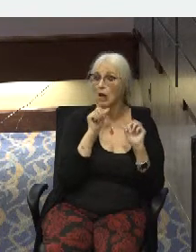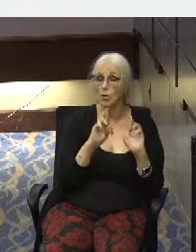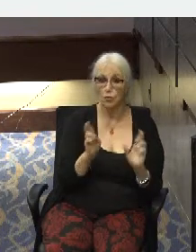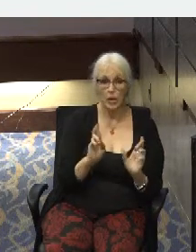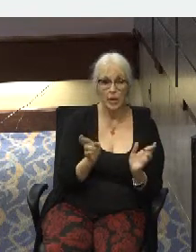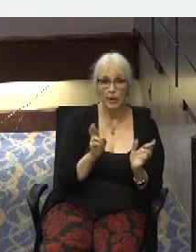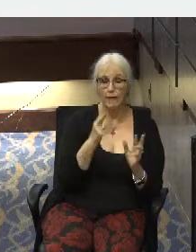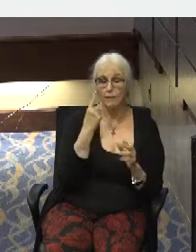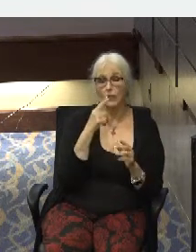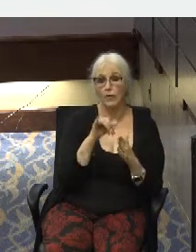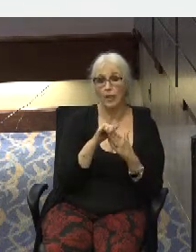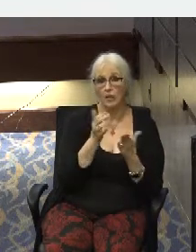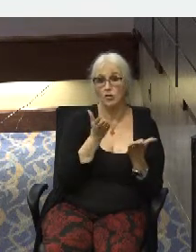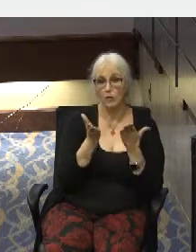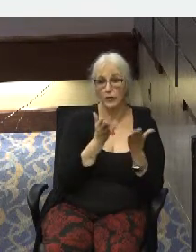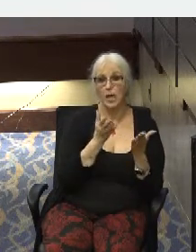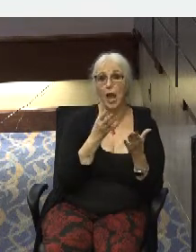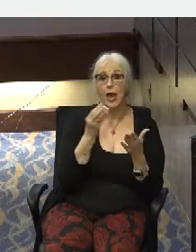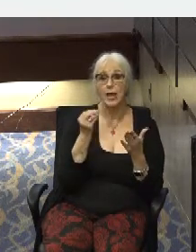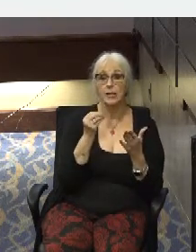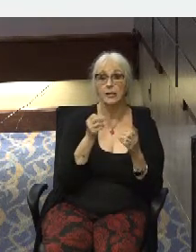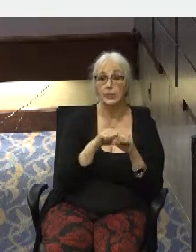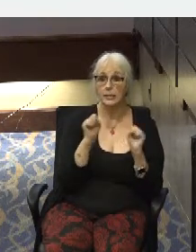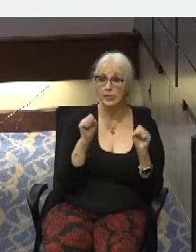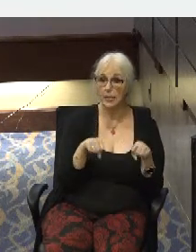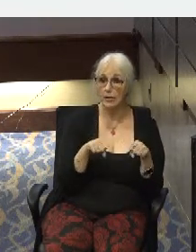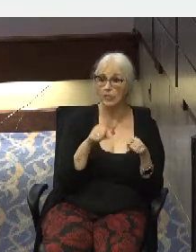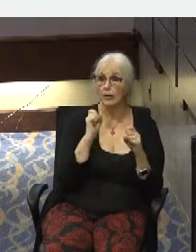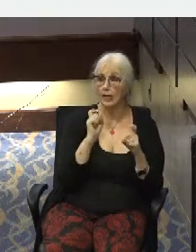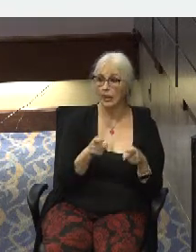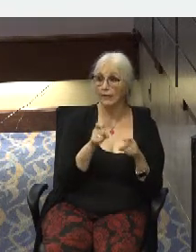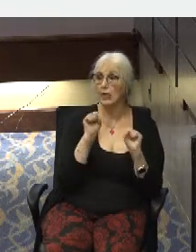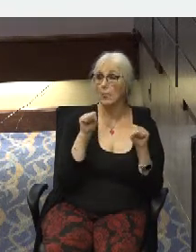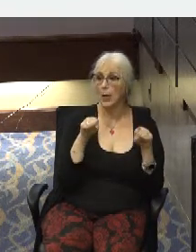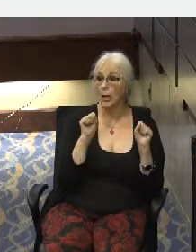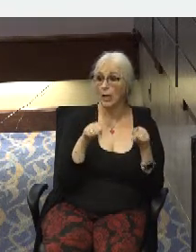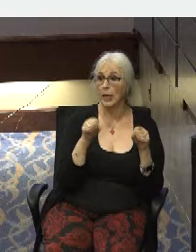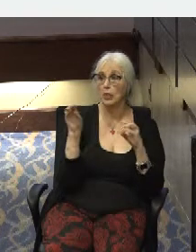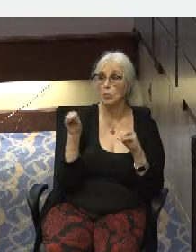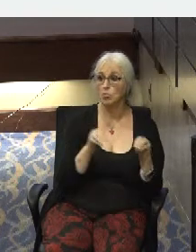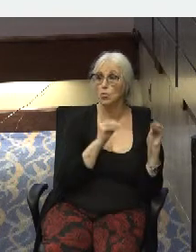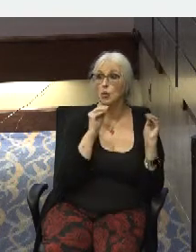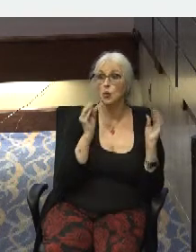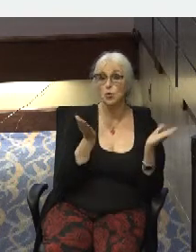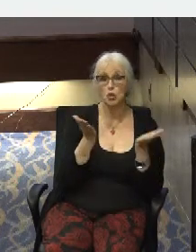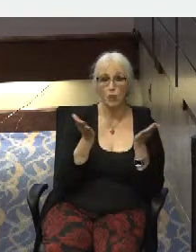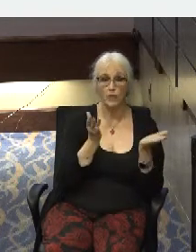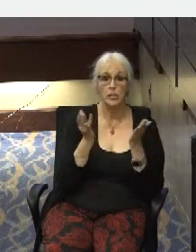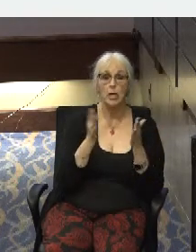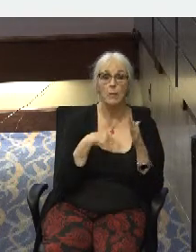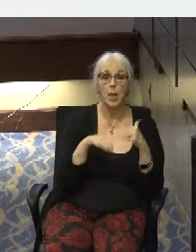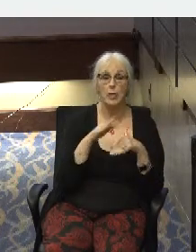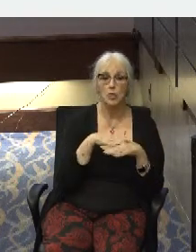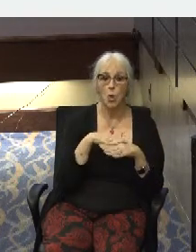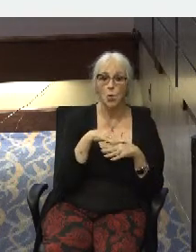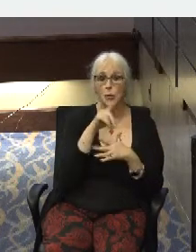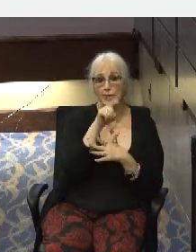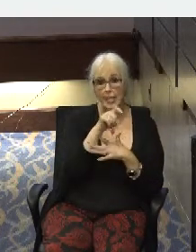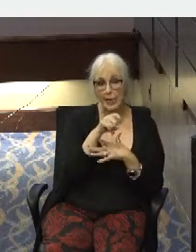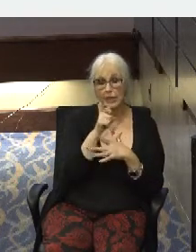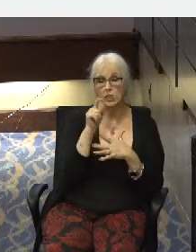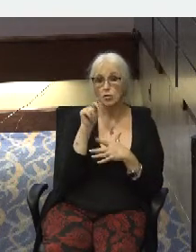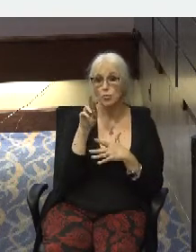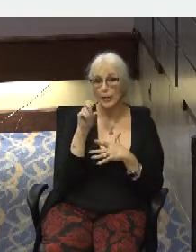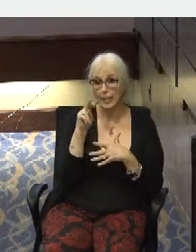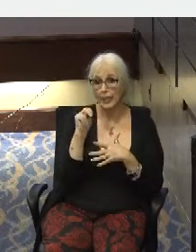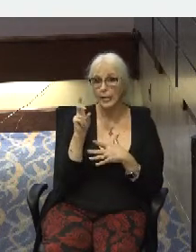route service. It also gives the system the ability to move service based on emerging needs, trends, and demand